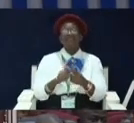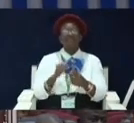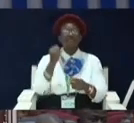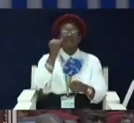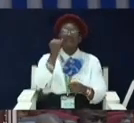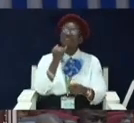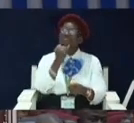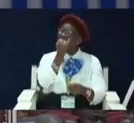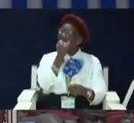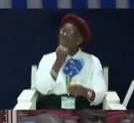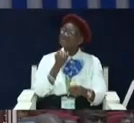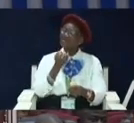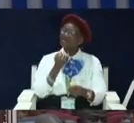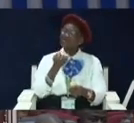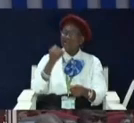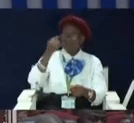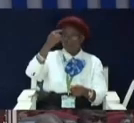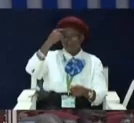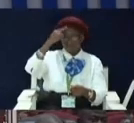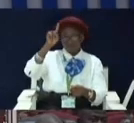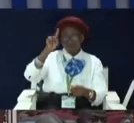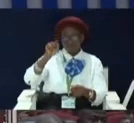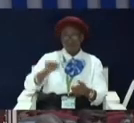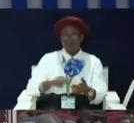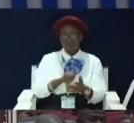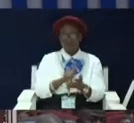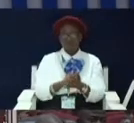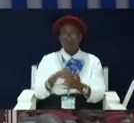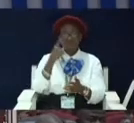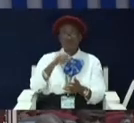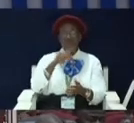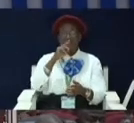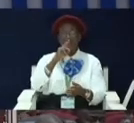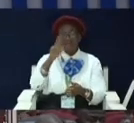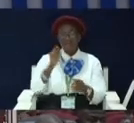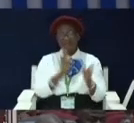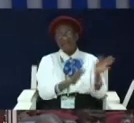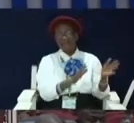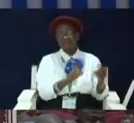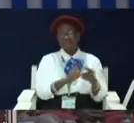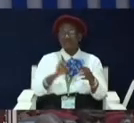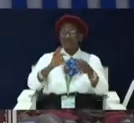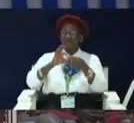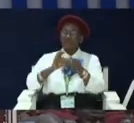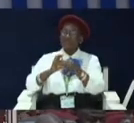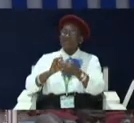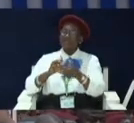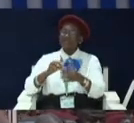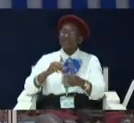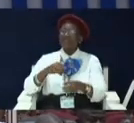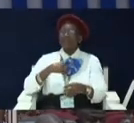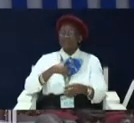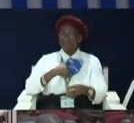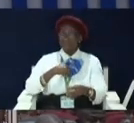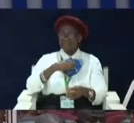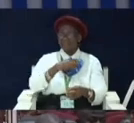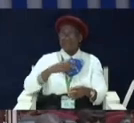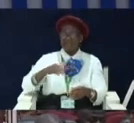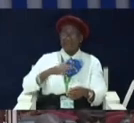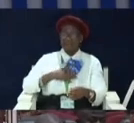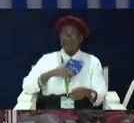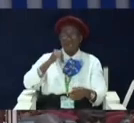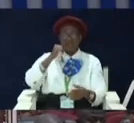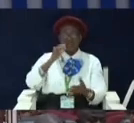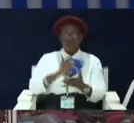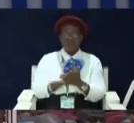For those who are planning to join me and my wife on tour of Israel. Ẹ fẹ́ tẹ̀lé mi àti ìyàwó mi lọ sí ilẹ̀